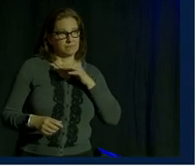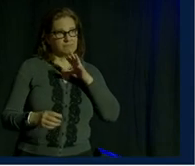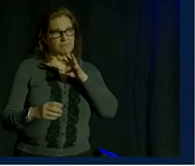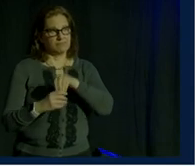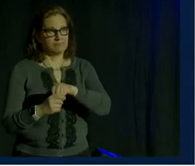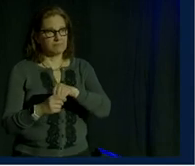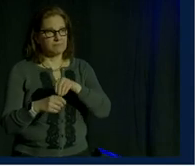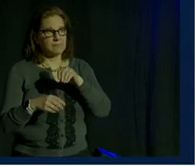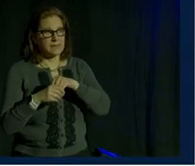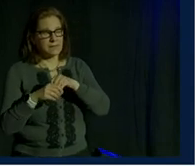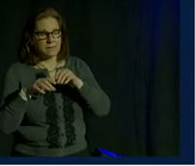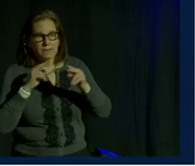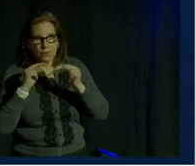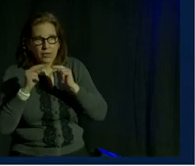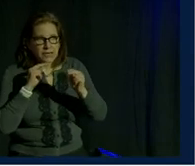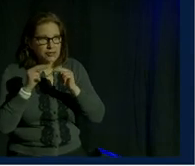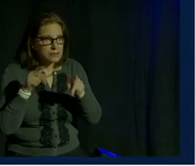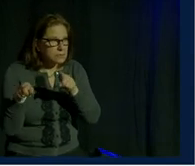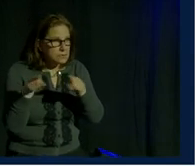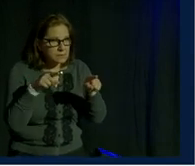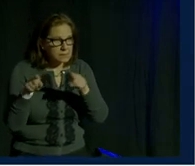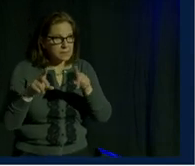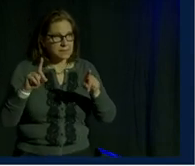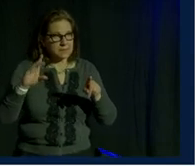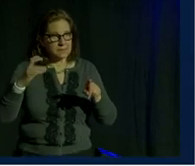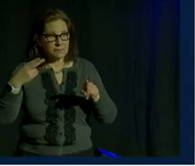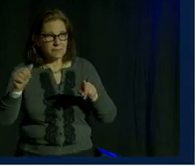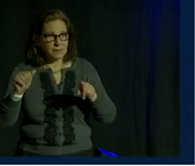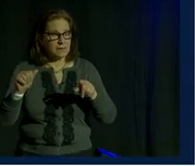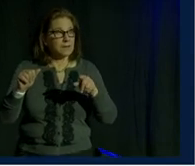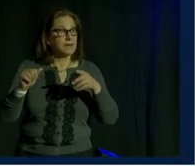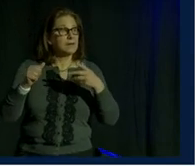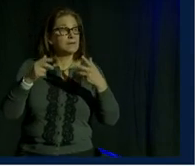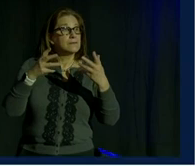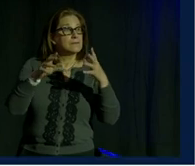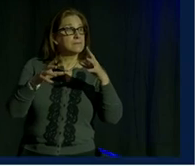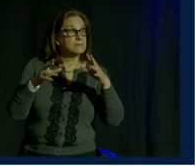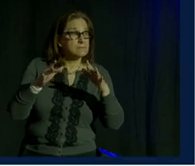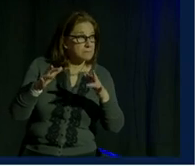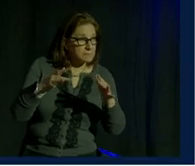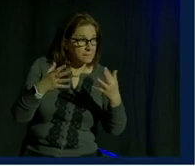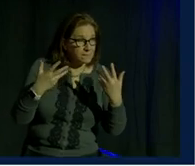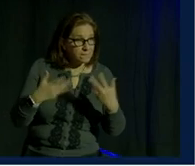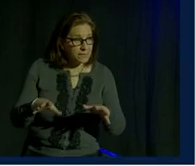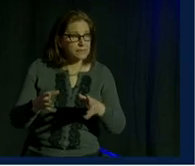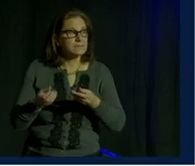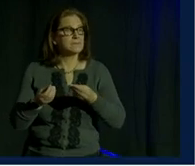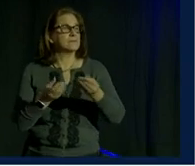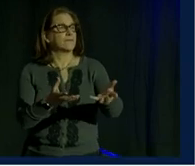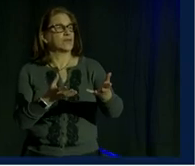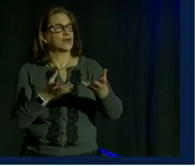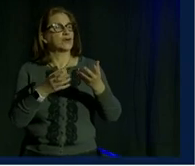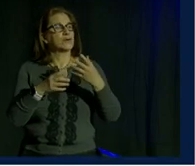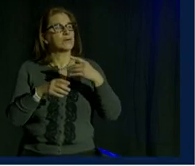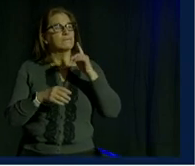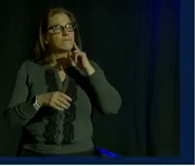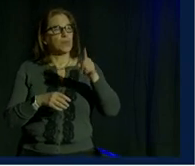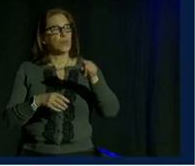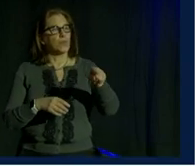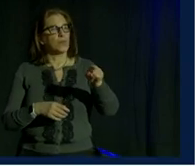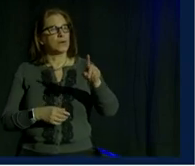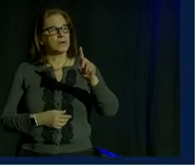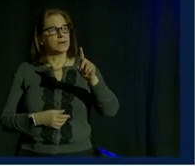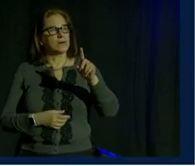acquisition negotiations with DCHA, and after acquisitions, we will deliver new amenities at the park on behalf